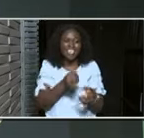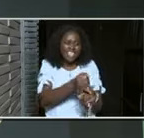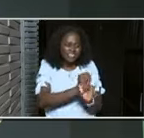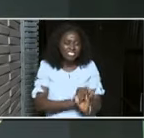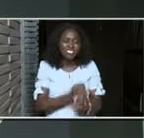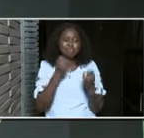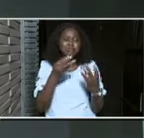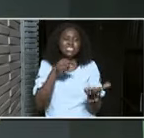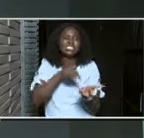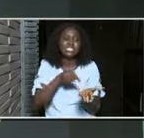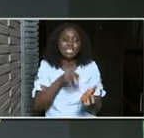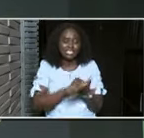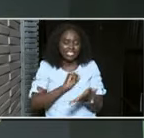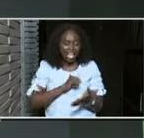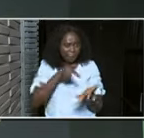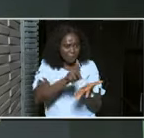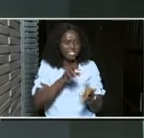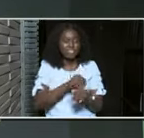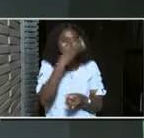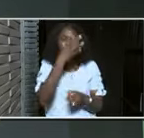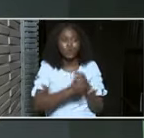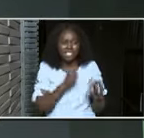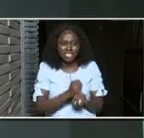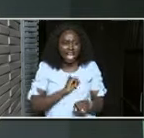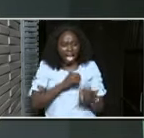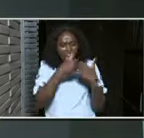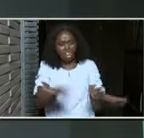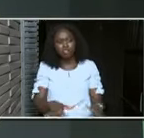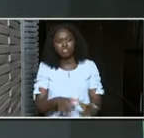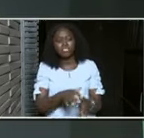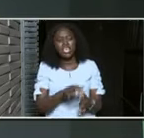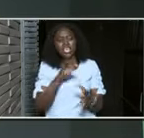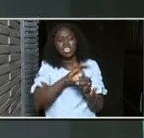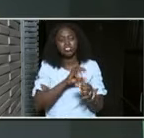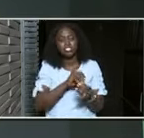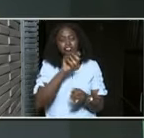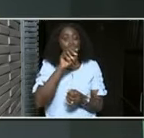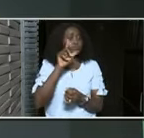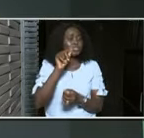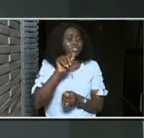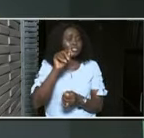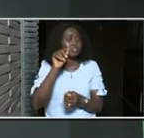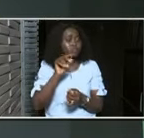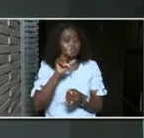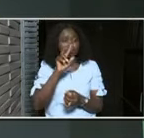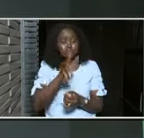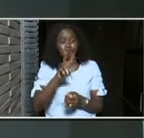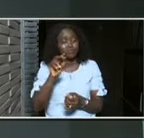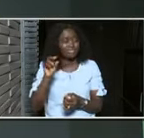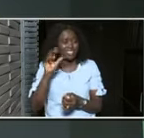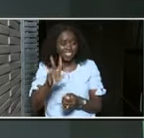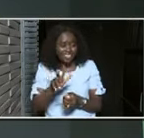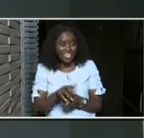in 4 years. I lost the election in 2003. 8 years after, I came back and inherited another debt.